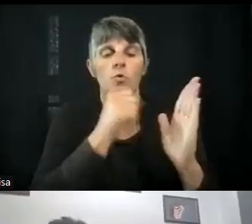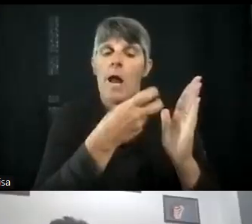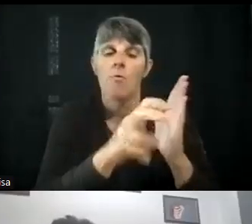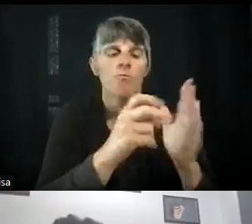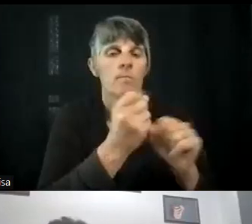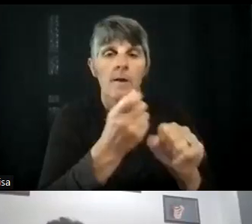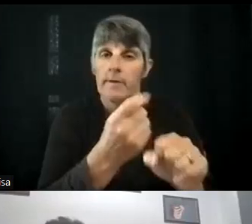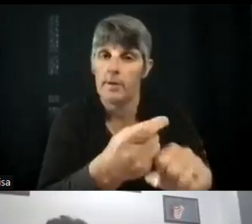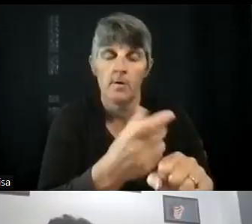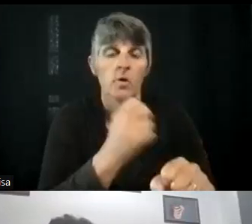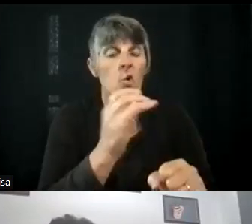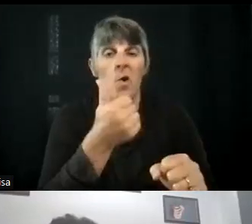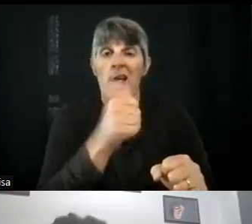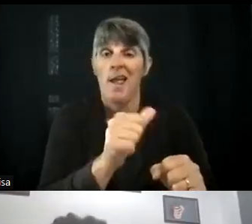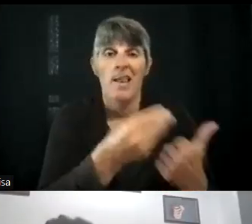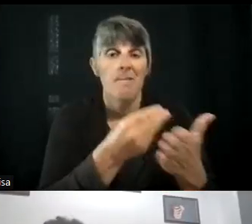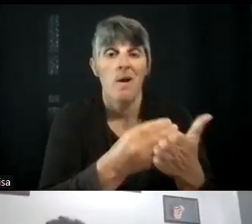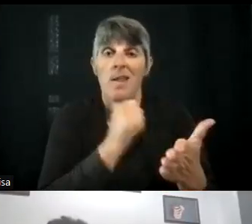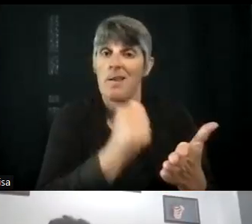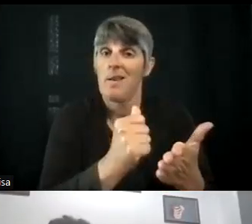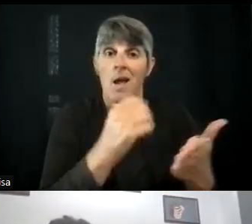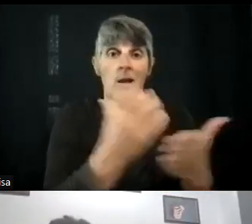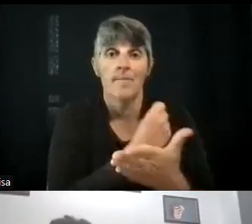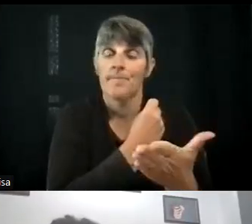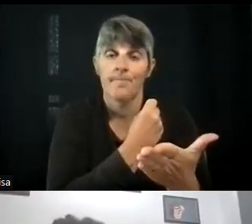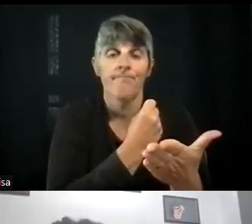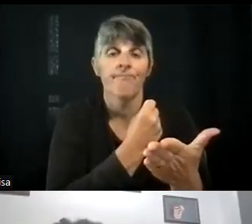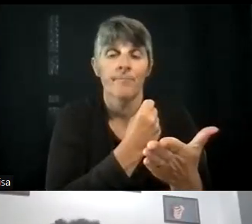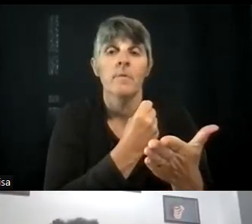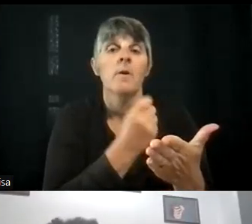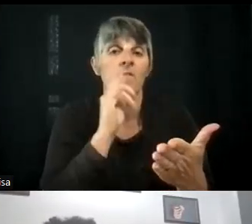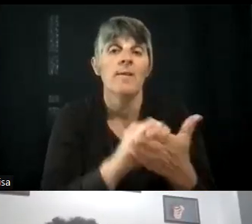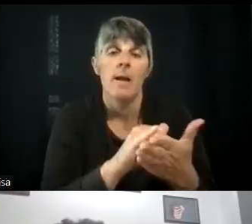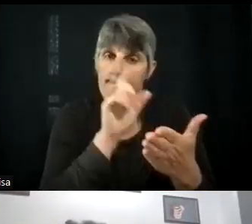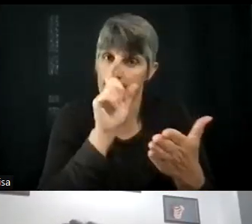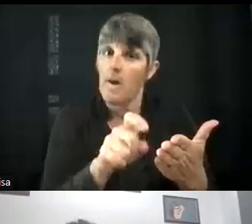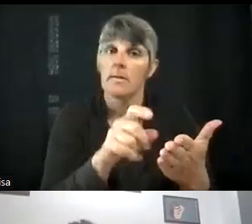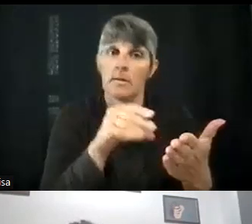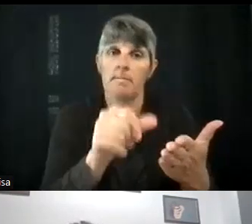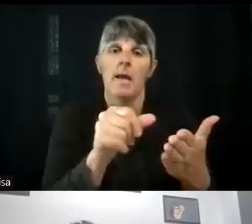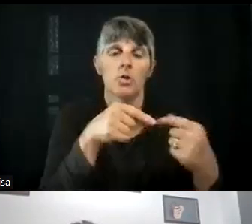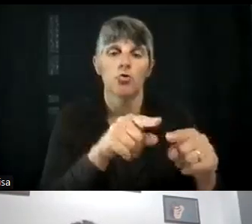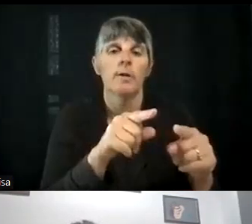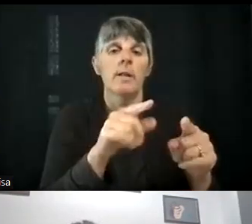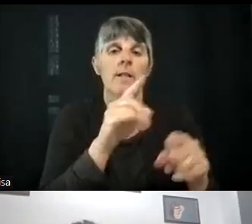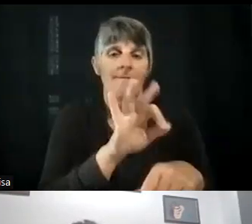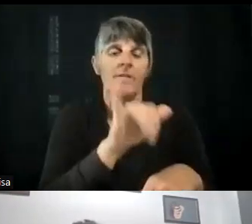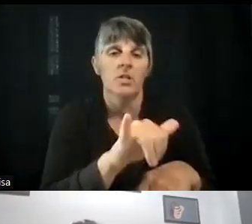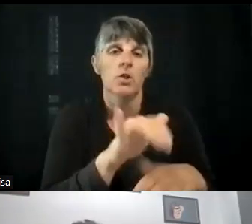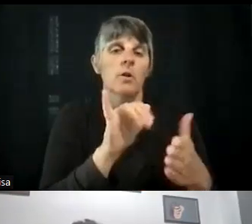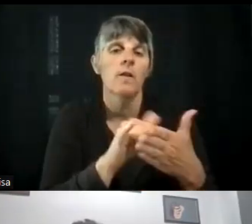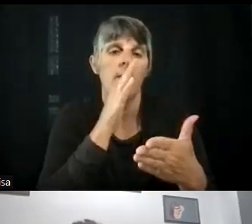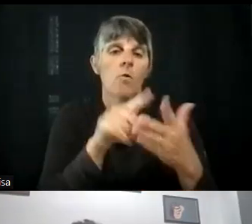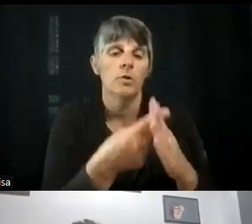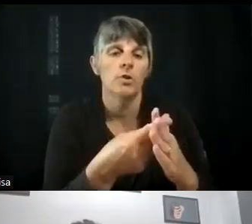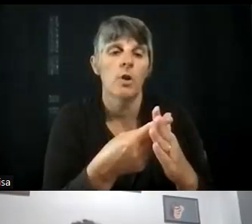year. So any funds that we decide to use for that need to be spent within the fiscal year that will